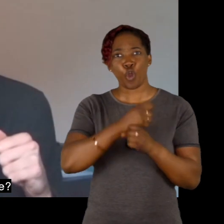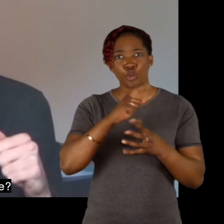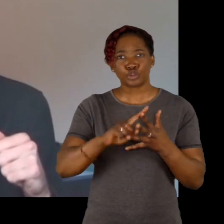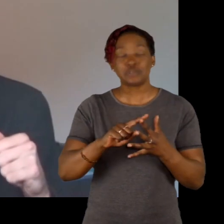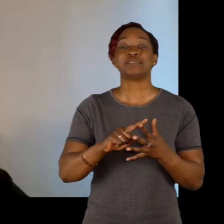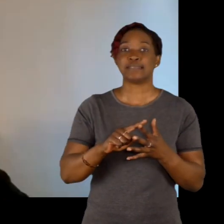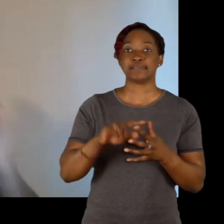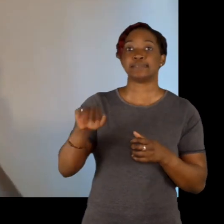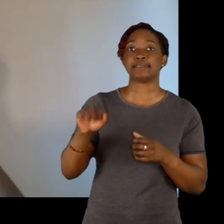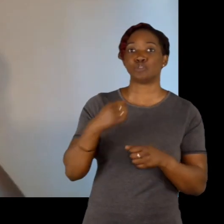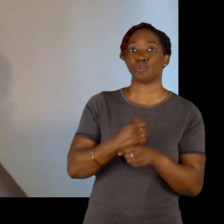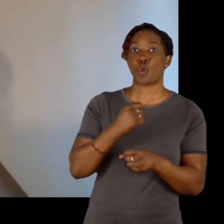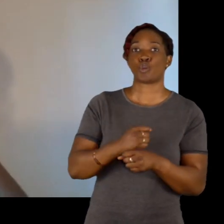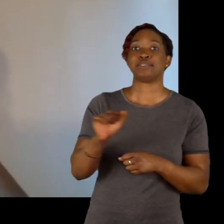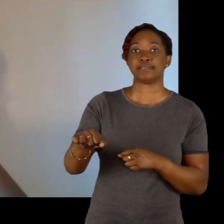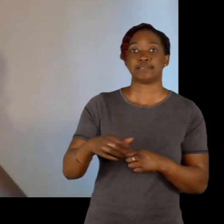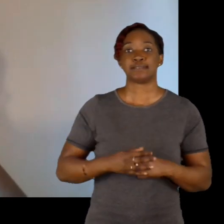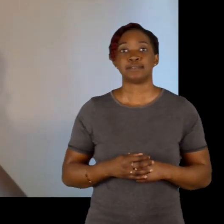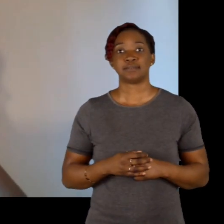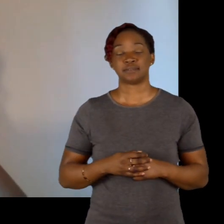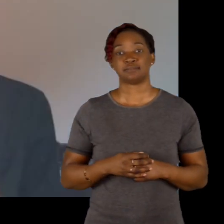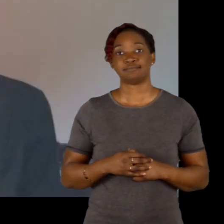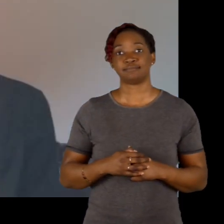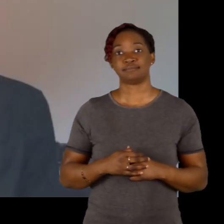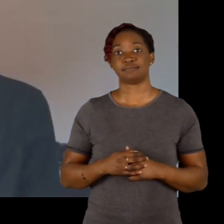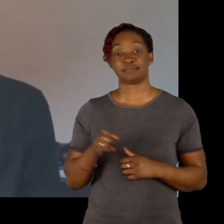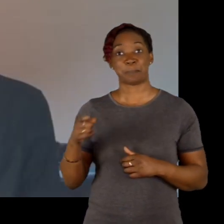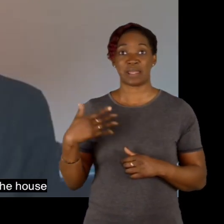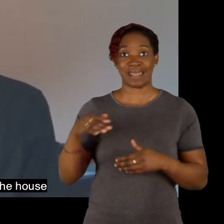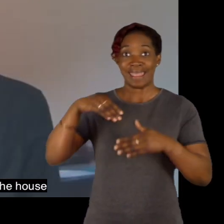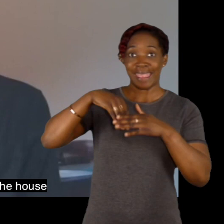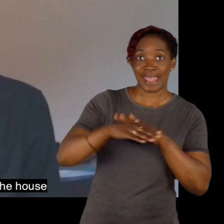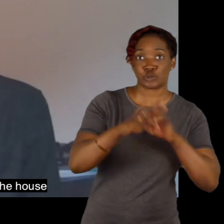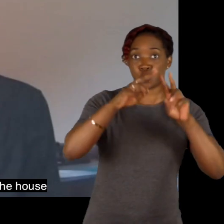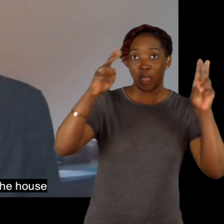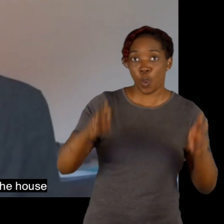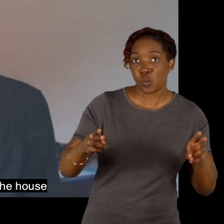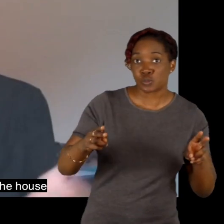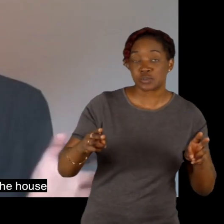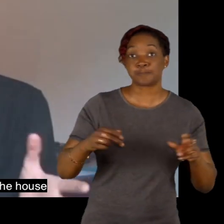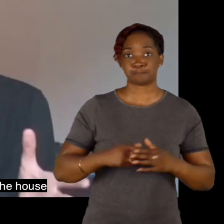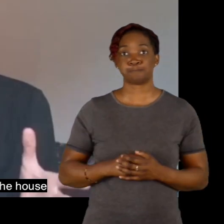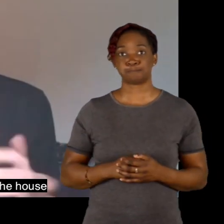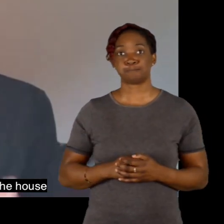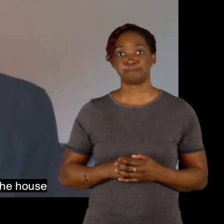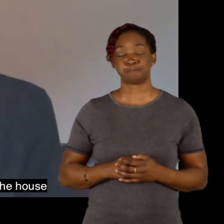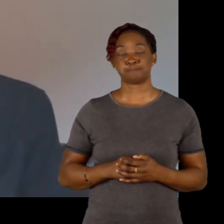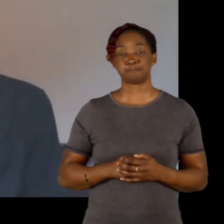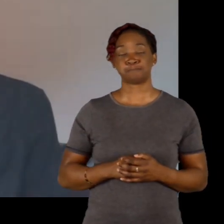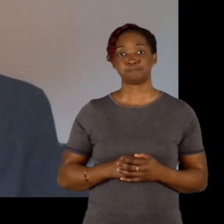George. Remember? Yeah, it's George. Yeah, we're referring to him as George, and George has made his way into the